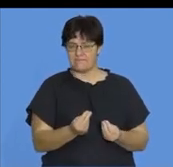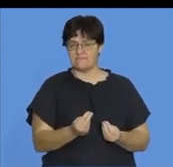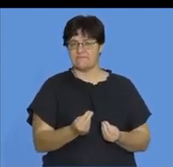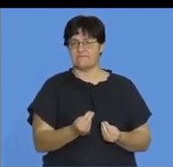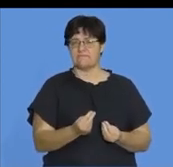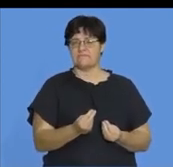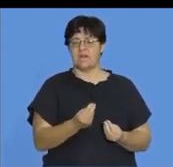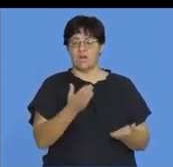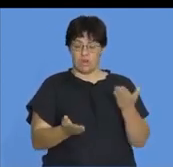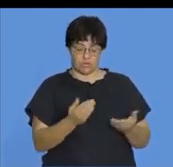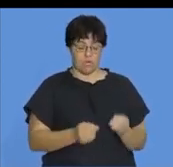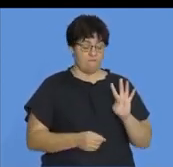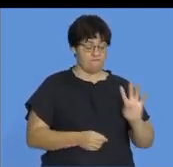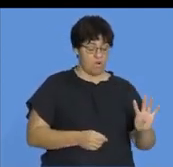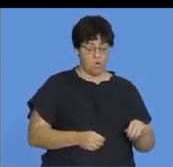of